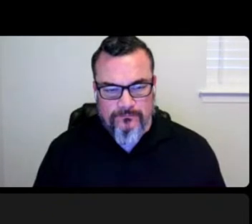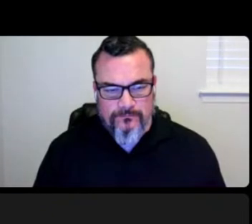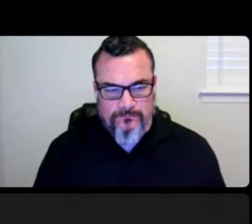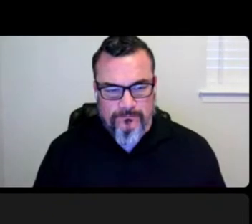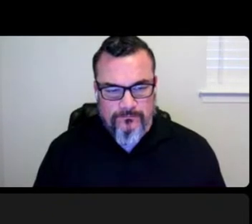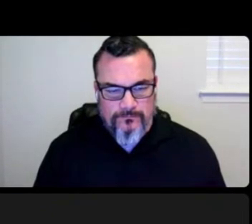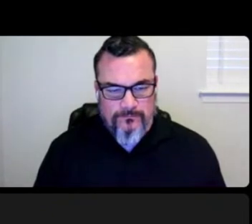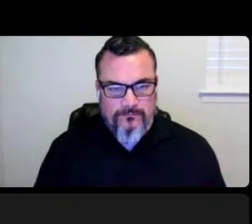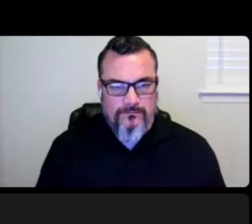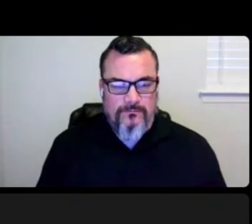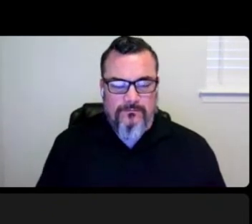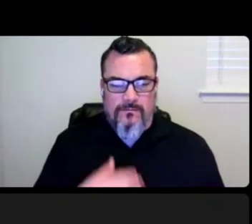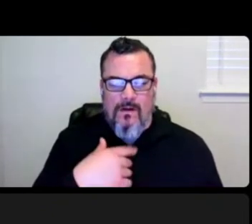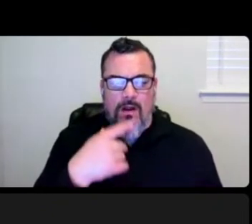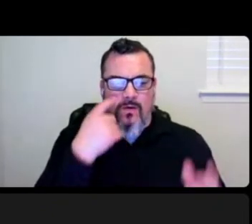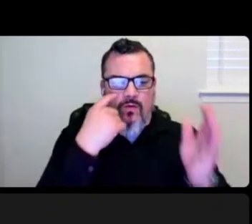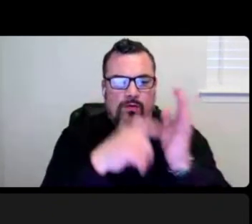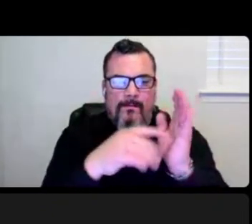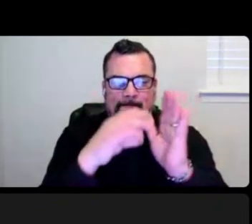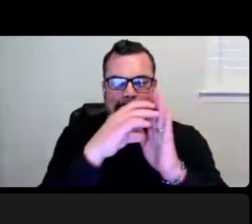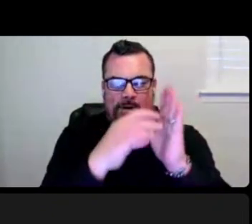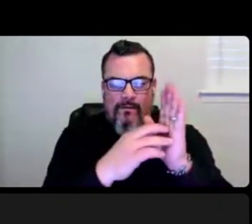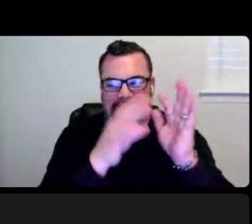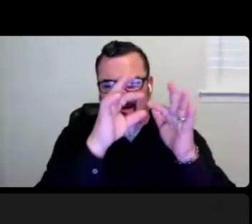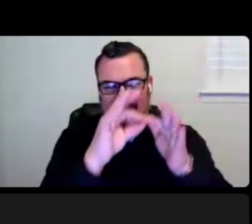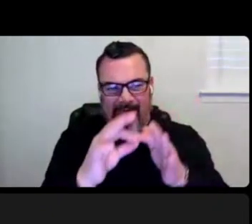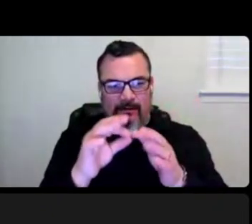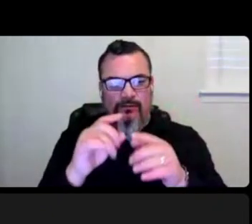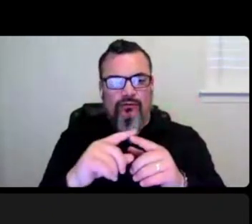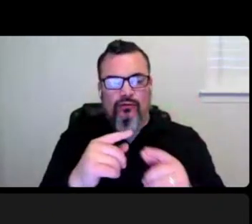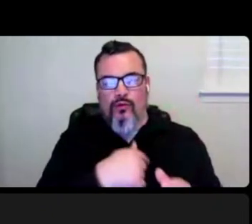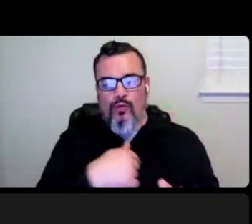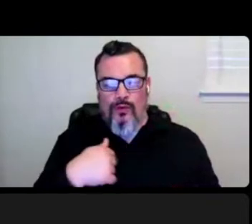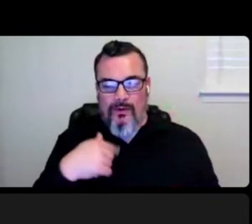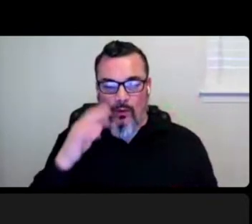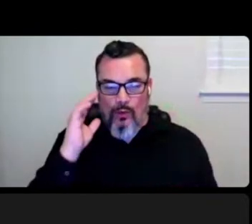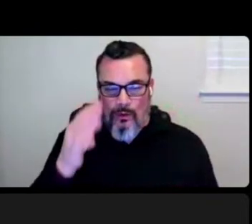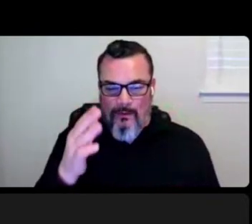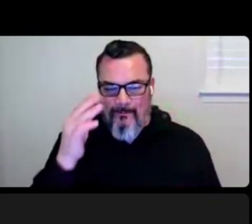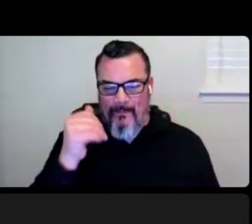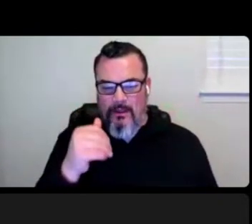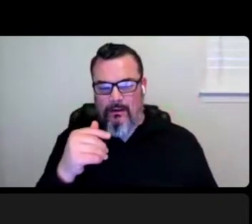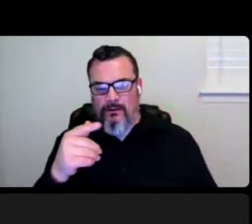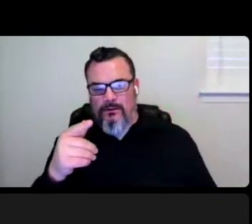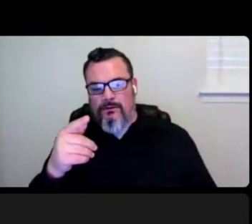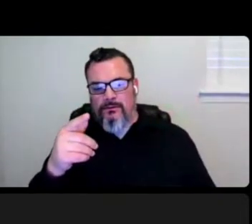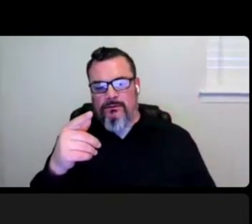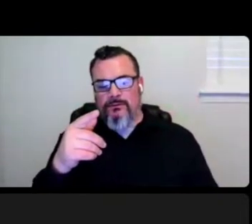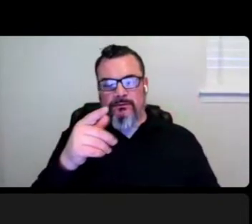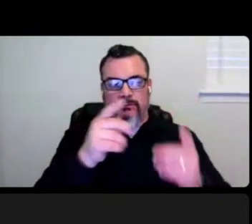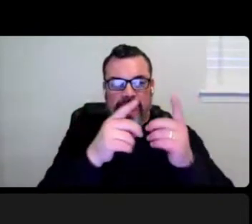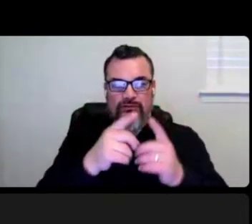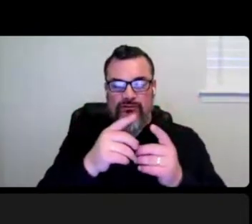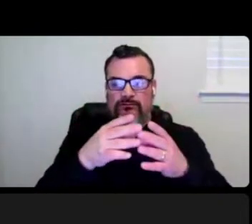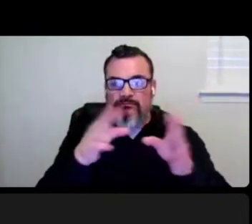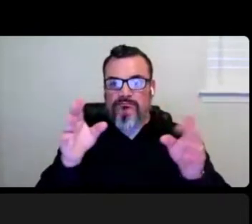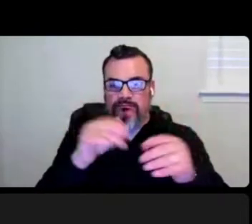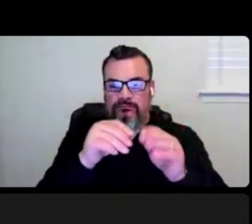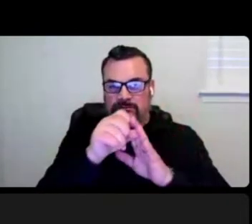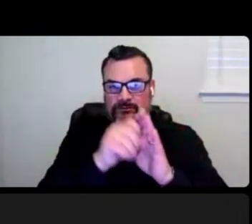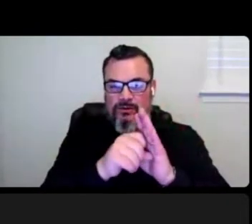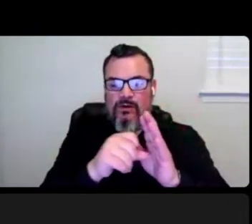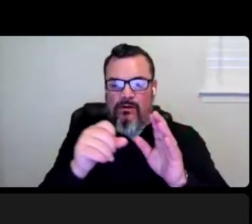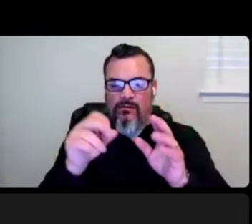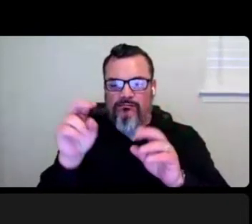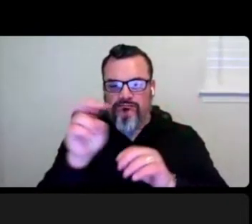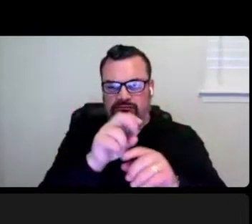So I took notice of the paragraph leading into the we will, because as districts across the state moved into trustee areas,